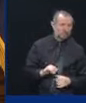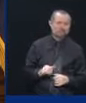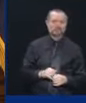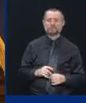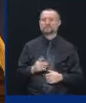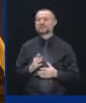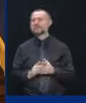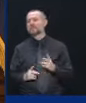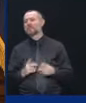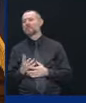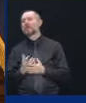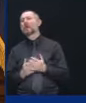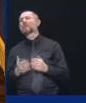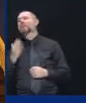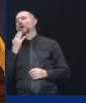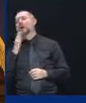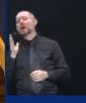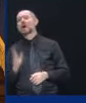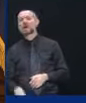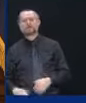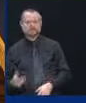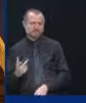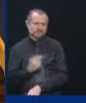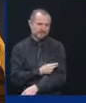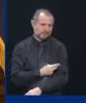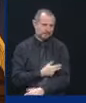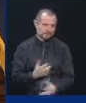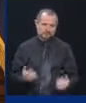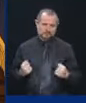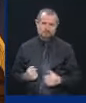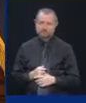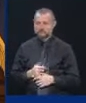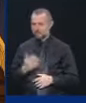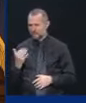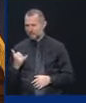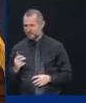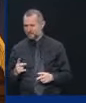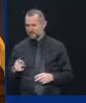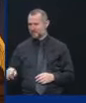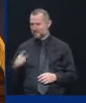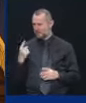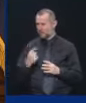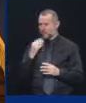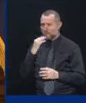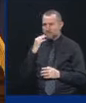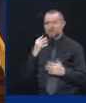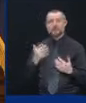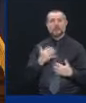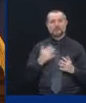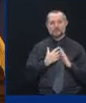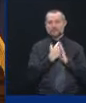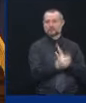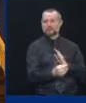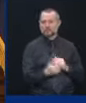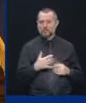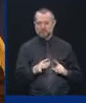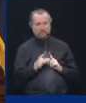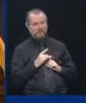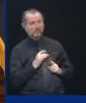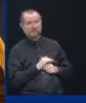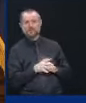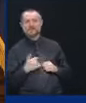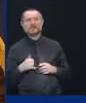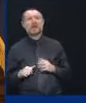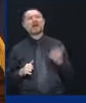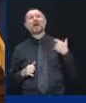right? Because they've been at home, they're locked up, they're afraid. So it is